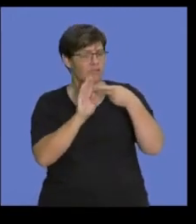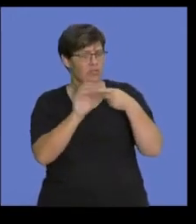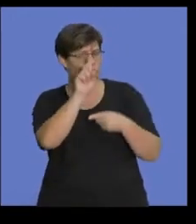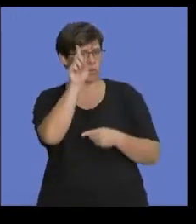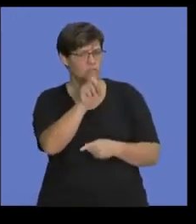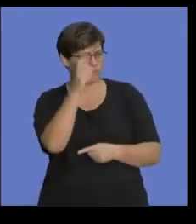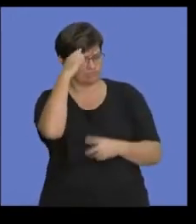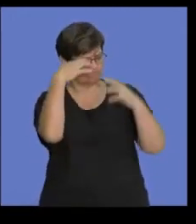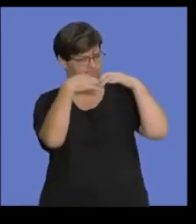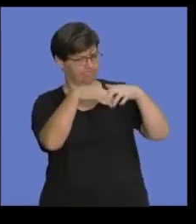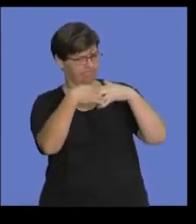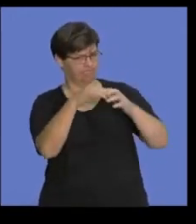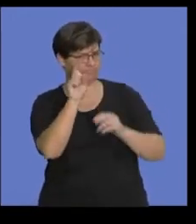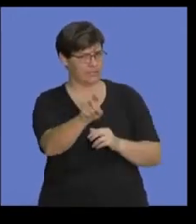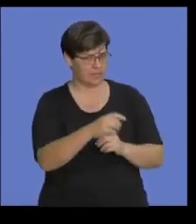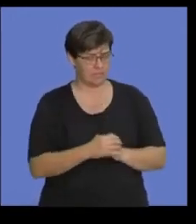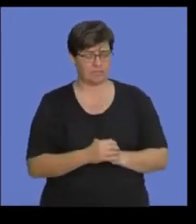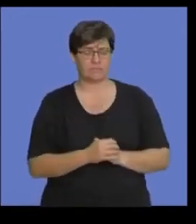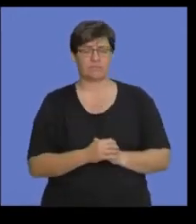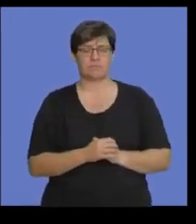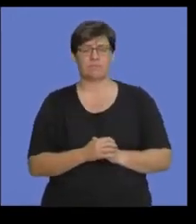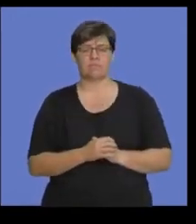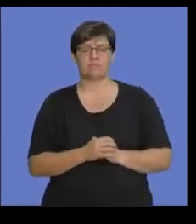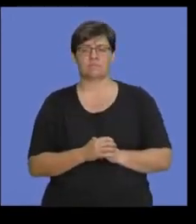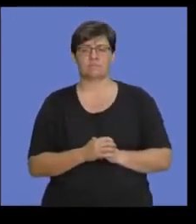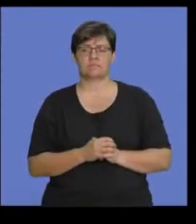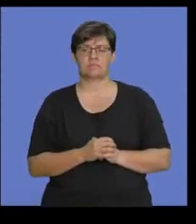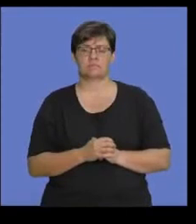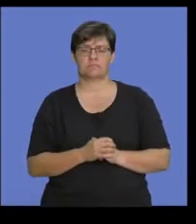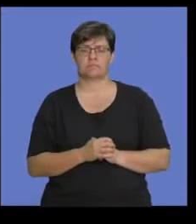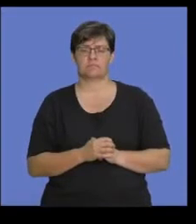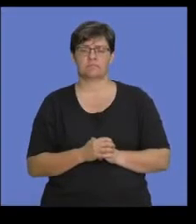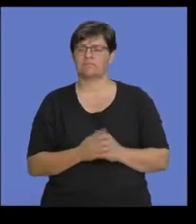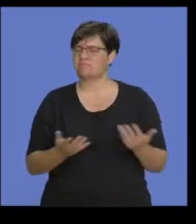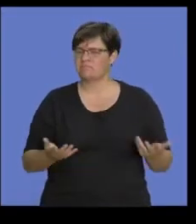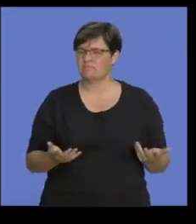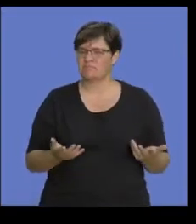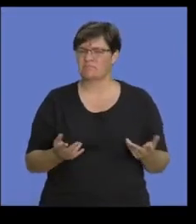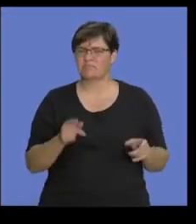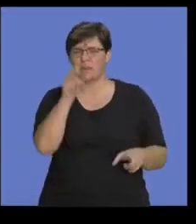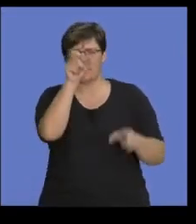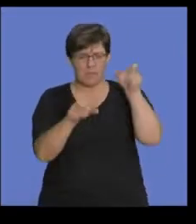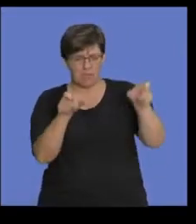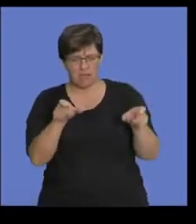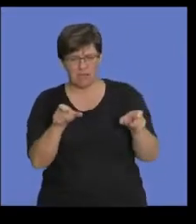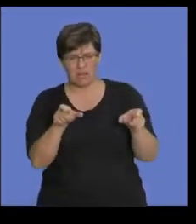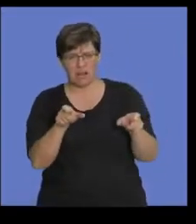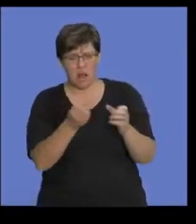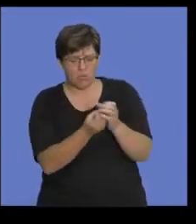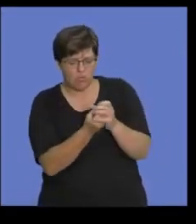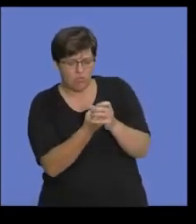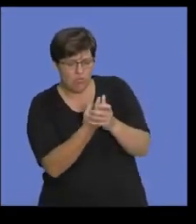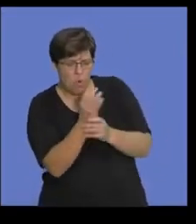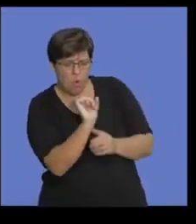to think about, which we've been looking at this question, is how exactly do people save or grow